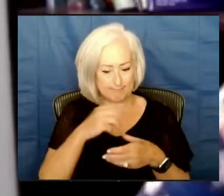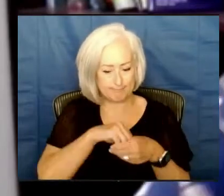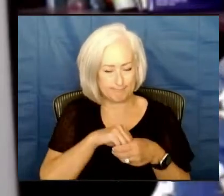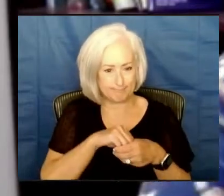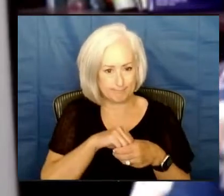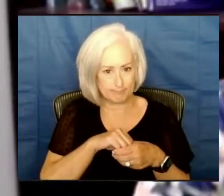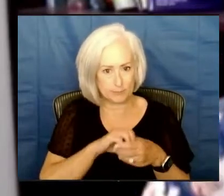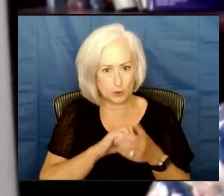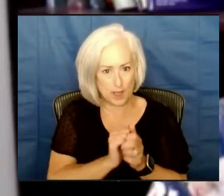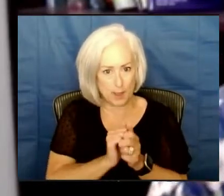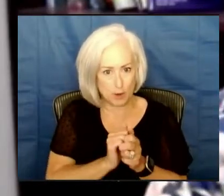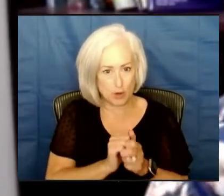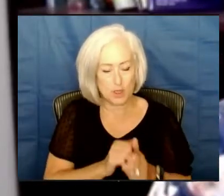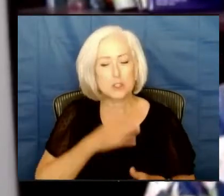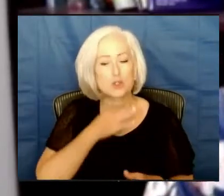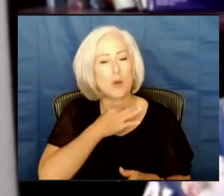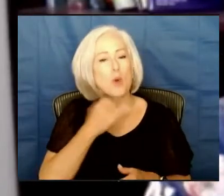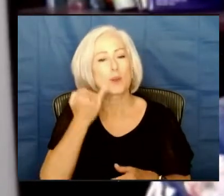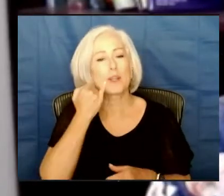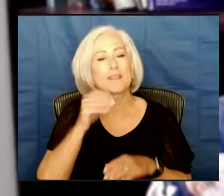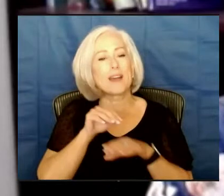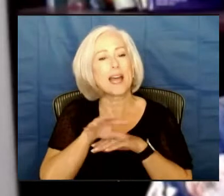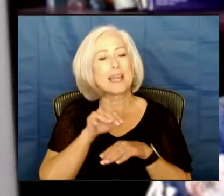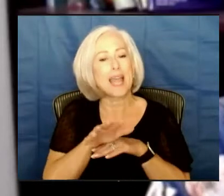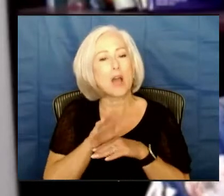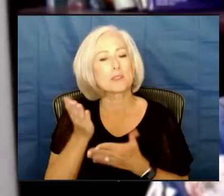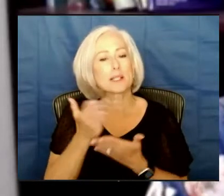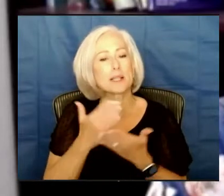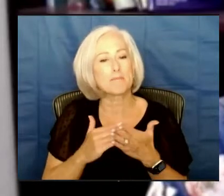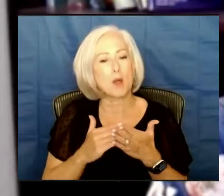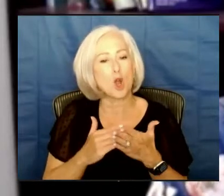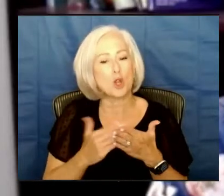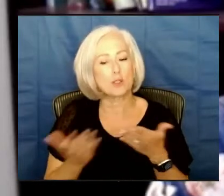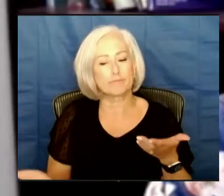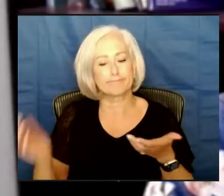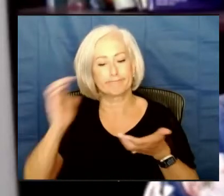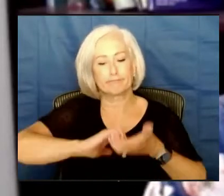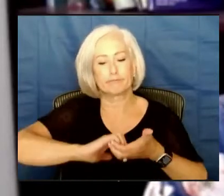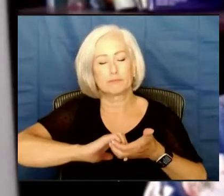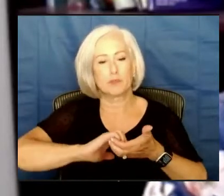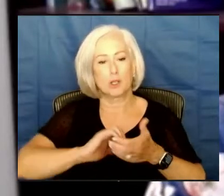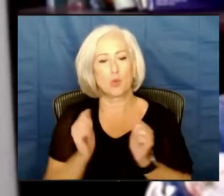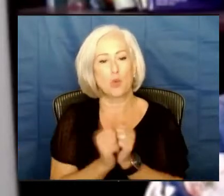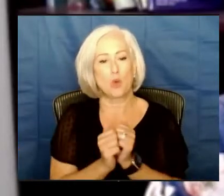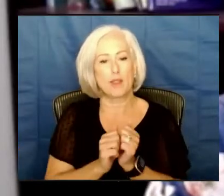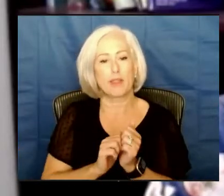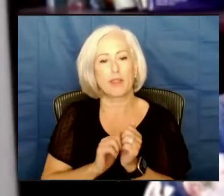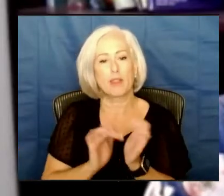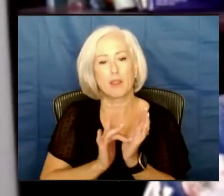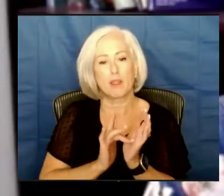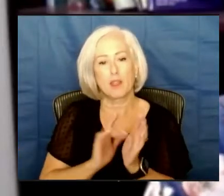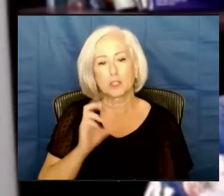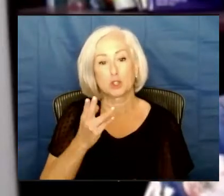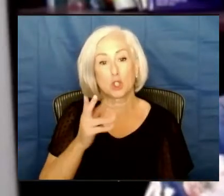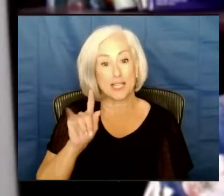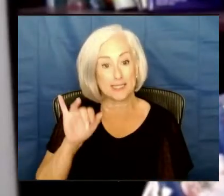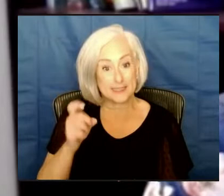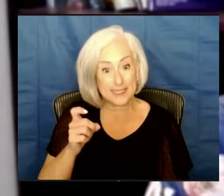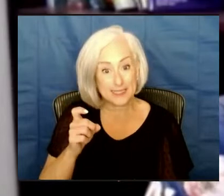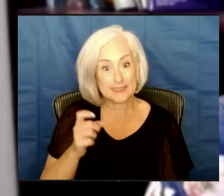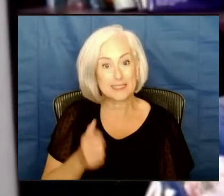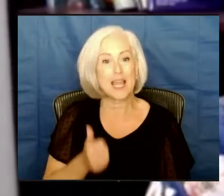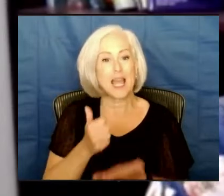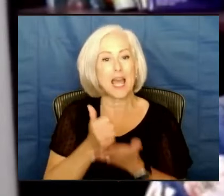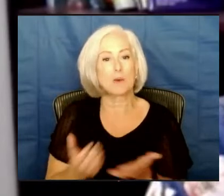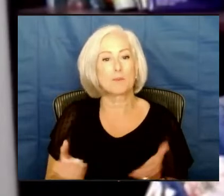of the counseling aspect of pairing that with the Chantix helped deliver a more culturally